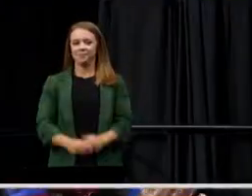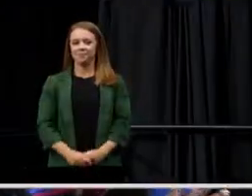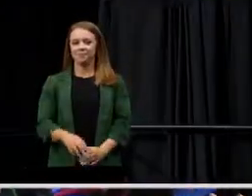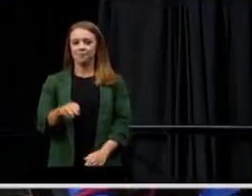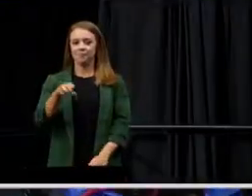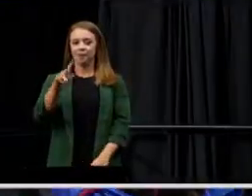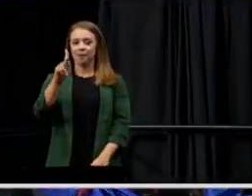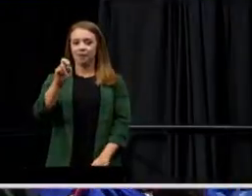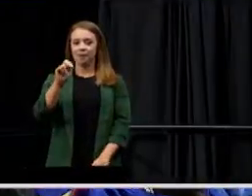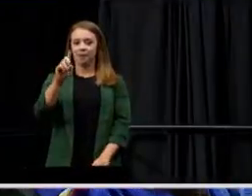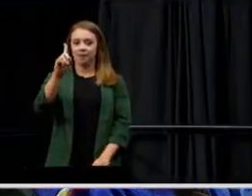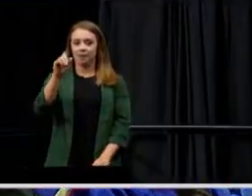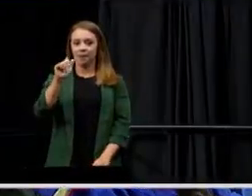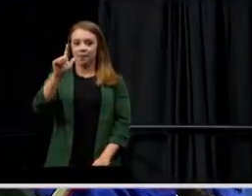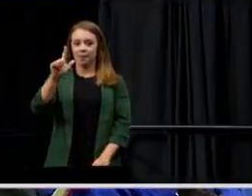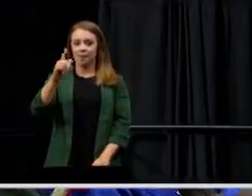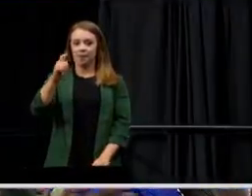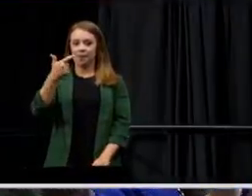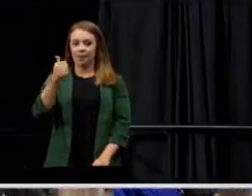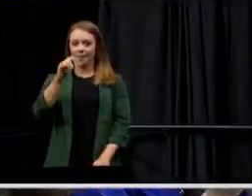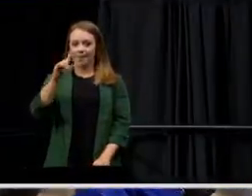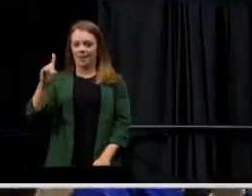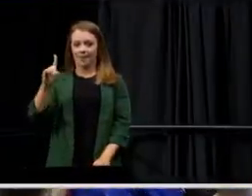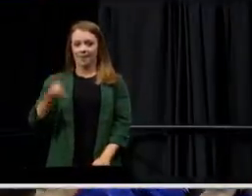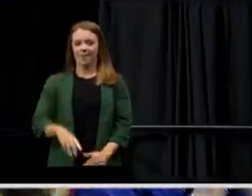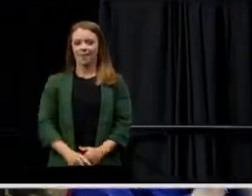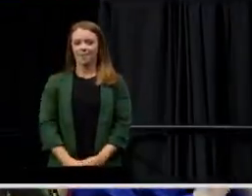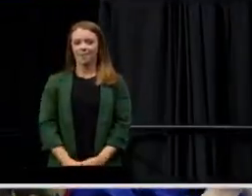Mr. Kendall Gad.